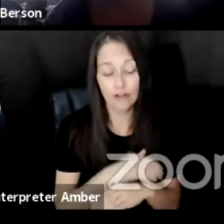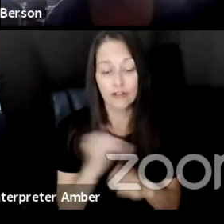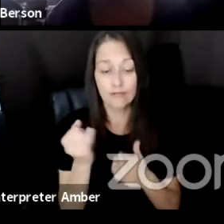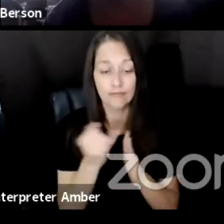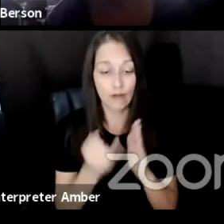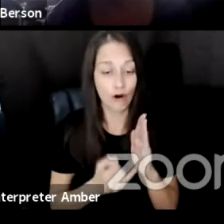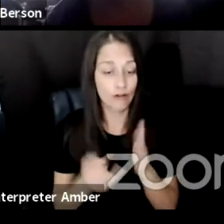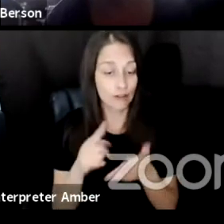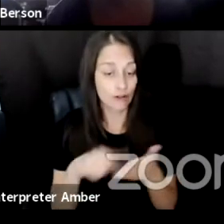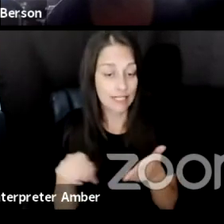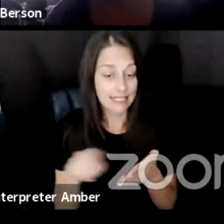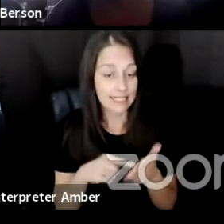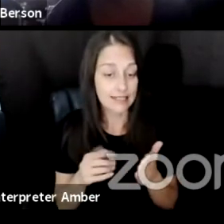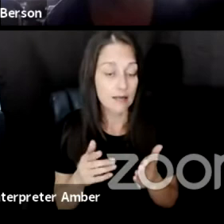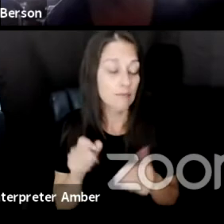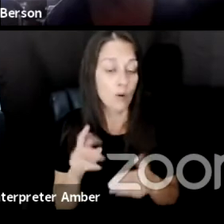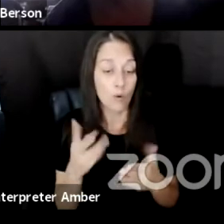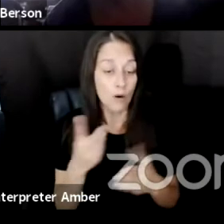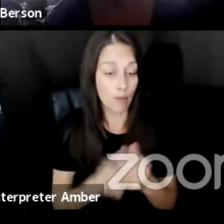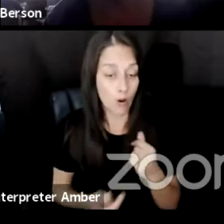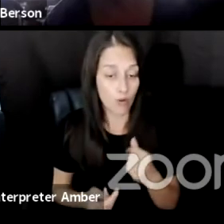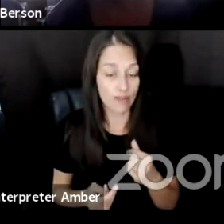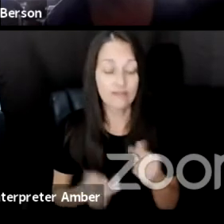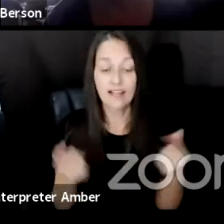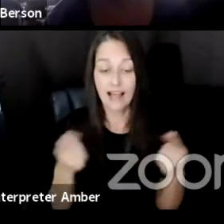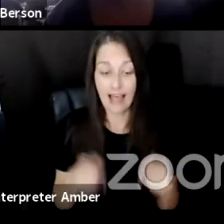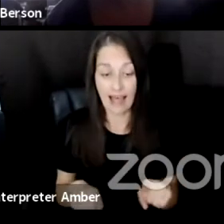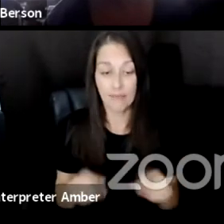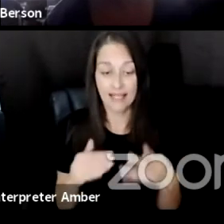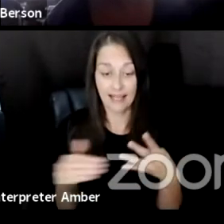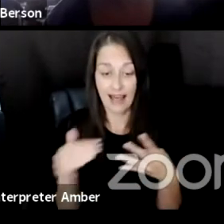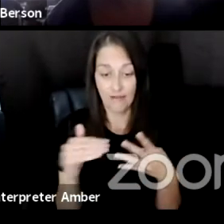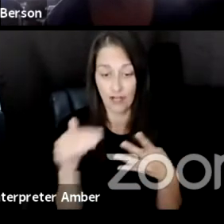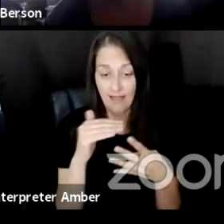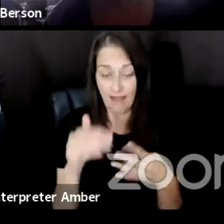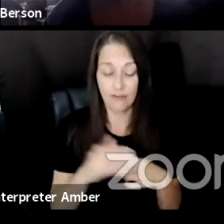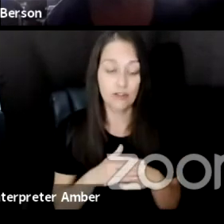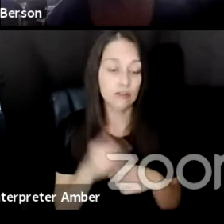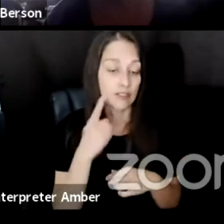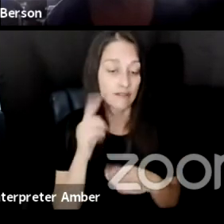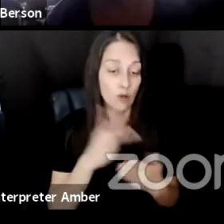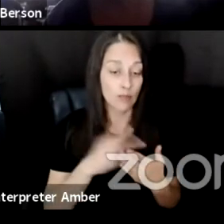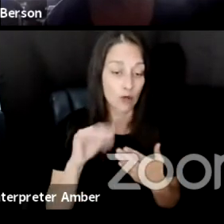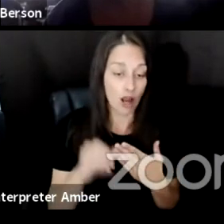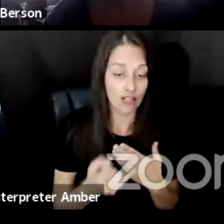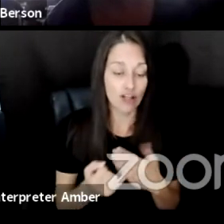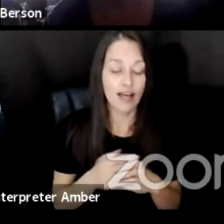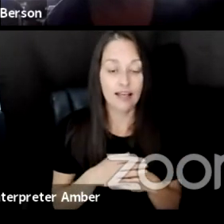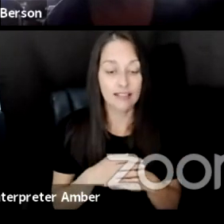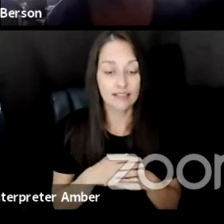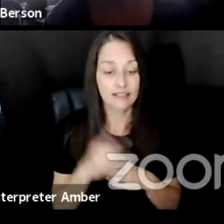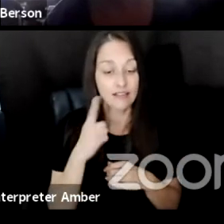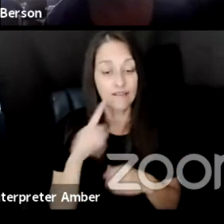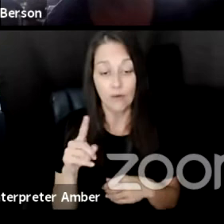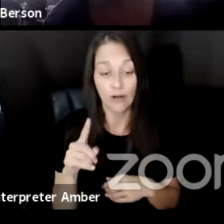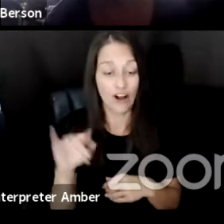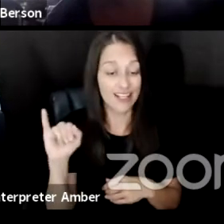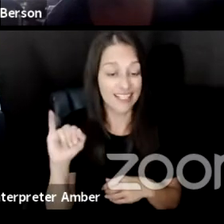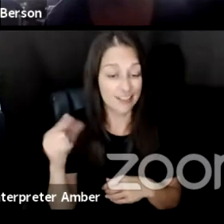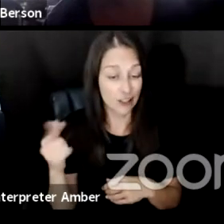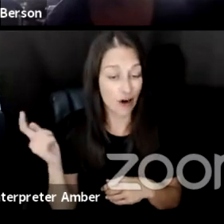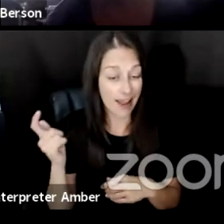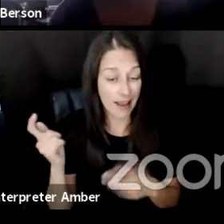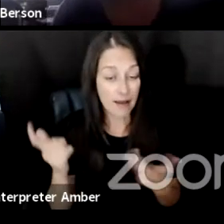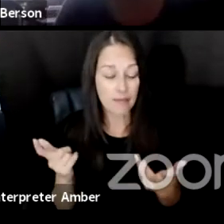both, happening at every level, you know, happening on a project-based level, happening on an Instagram level and a